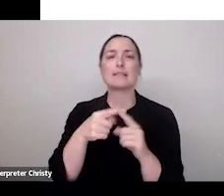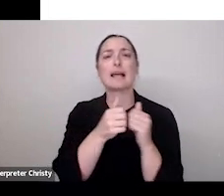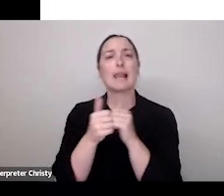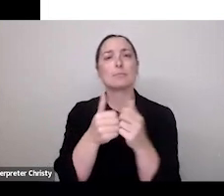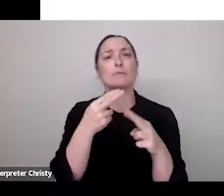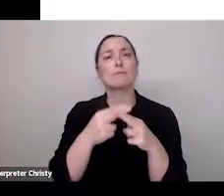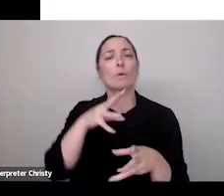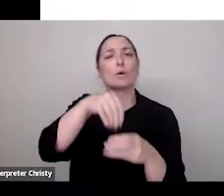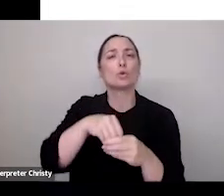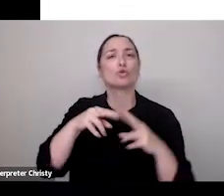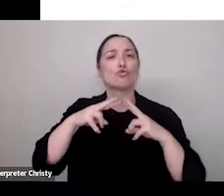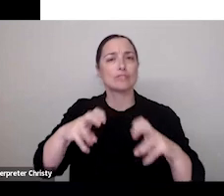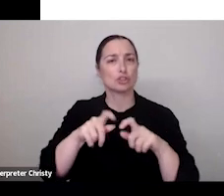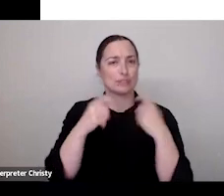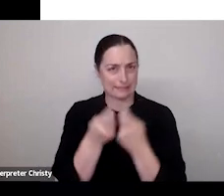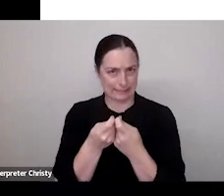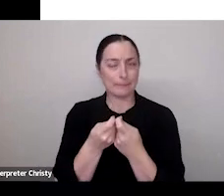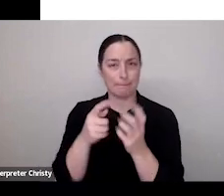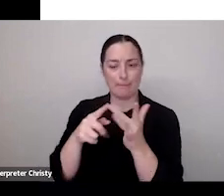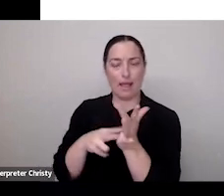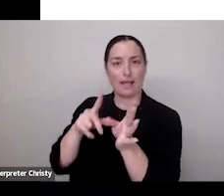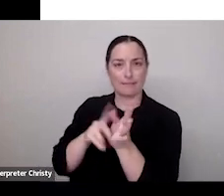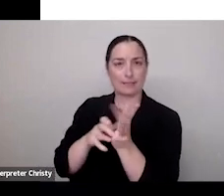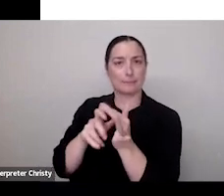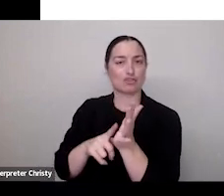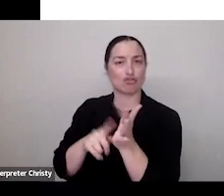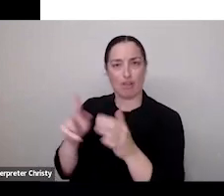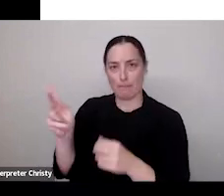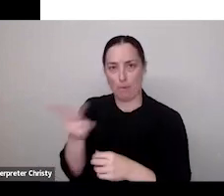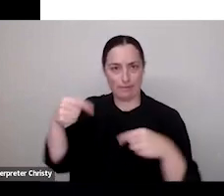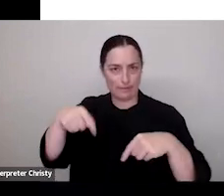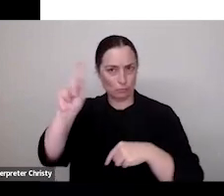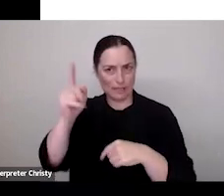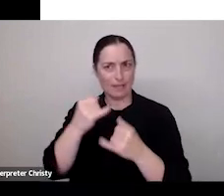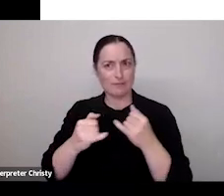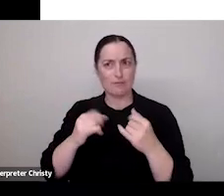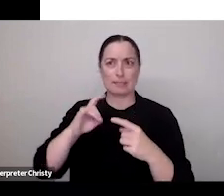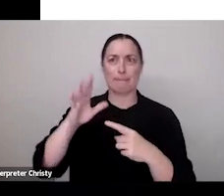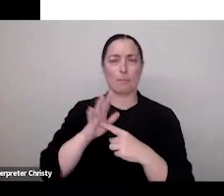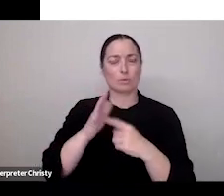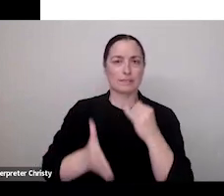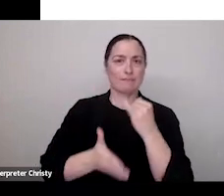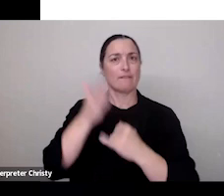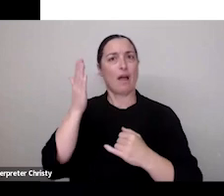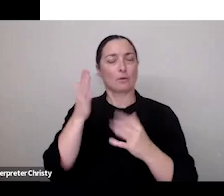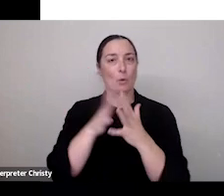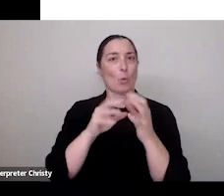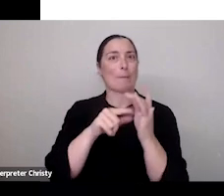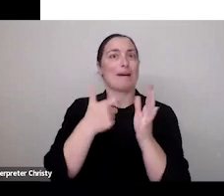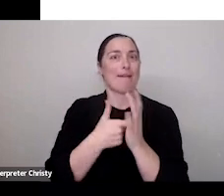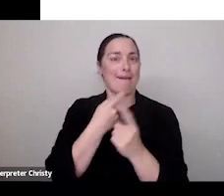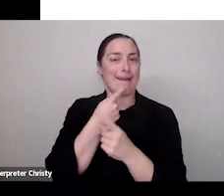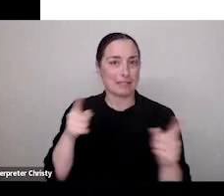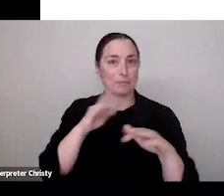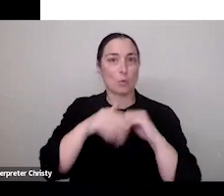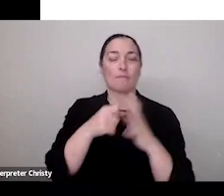team, Ivy and Michelle, are with us today for this very important final webinar in our series on